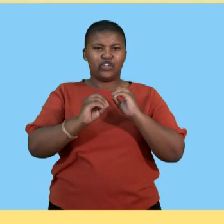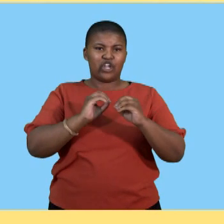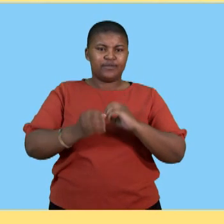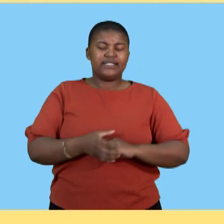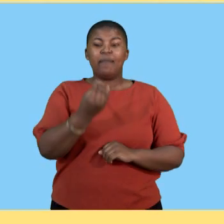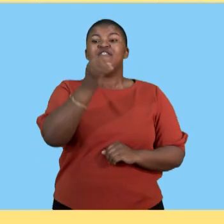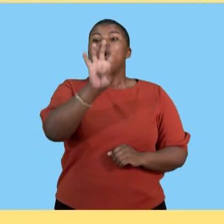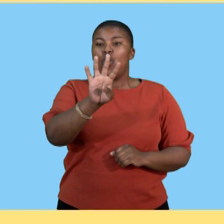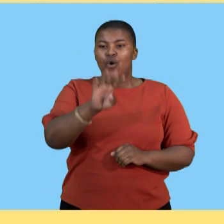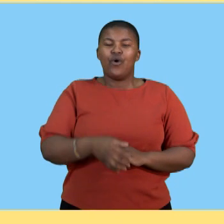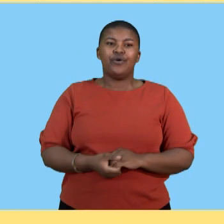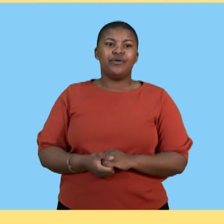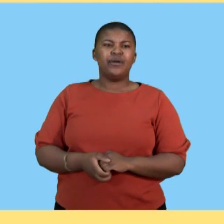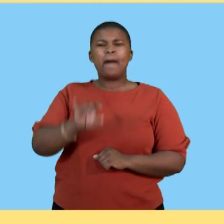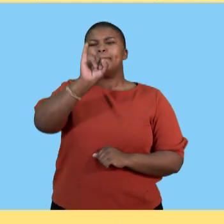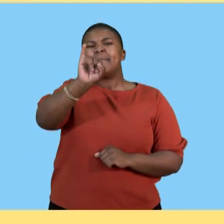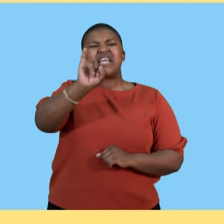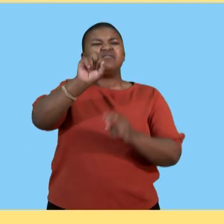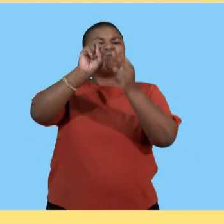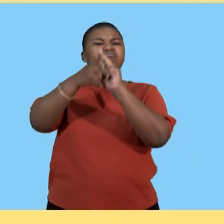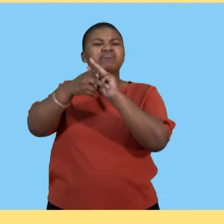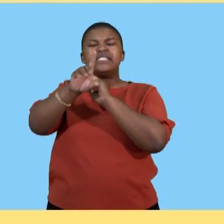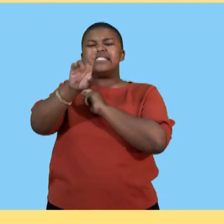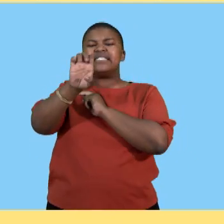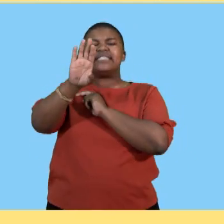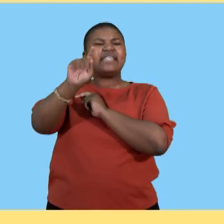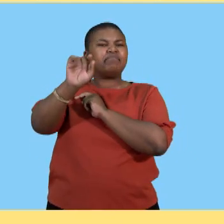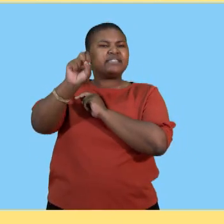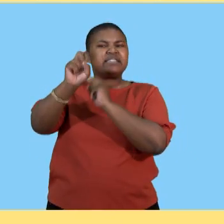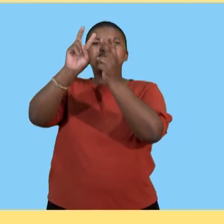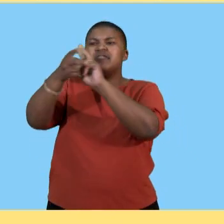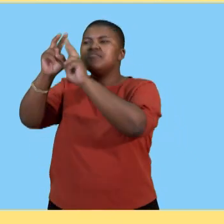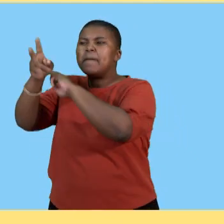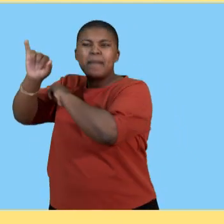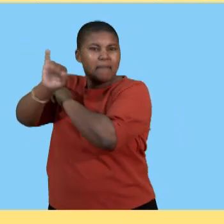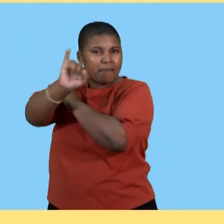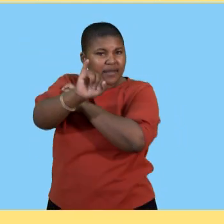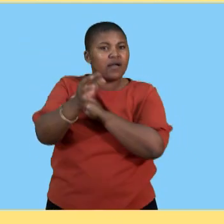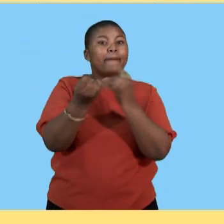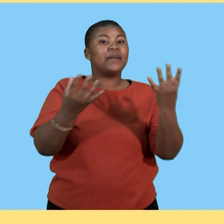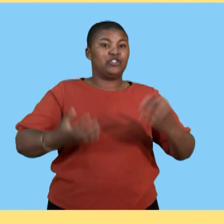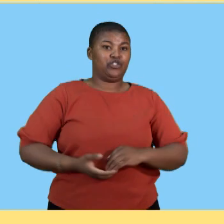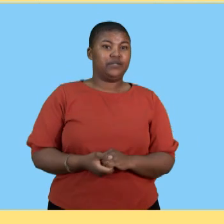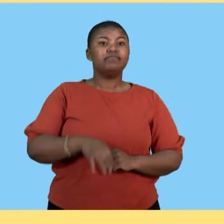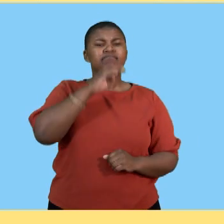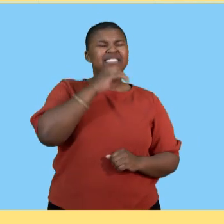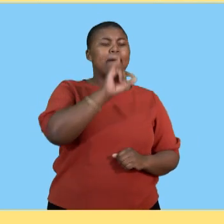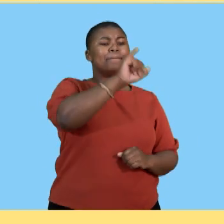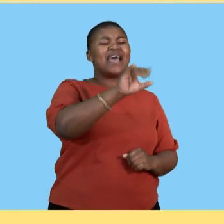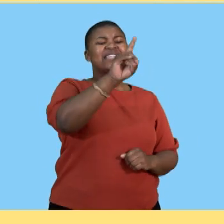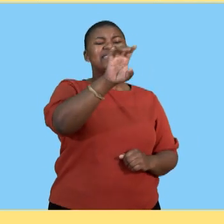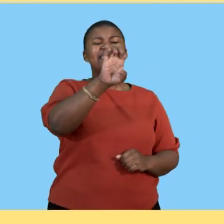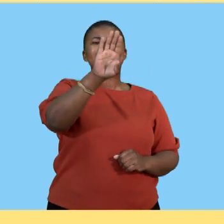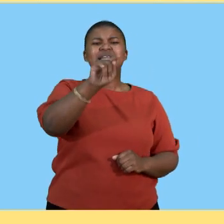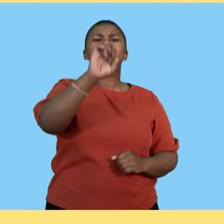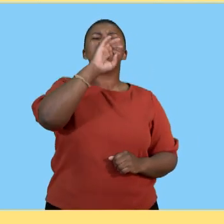adjustment. Adjustment number 4, bad debts. What are bad debts? Bad debts is when a debtor